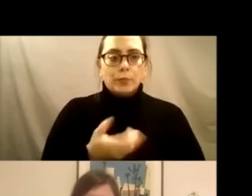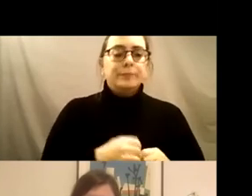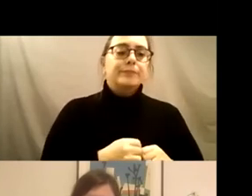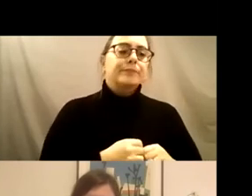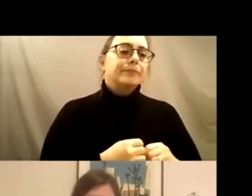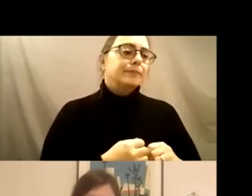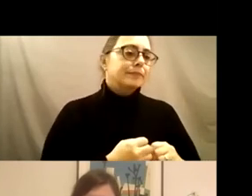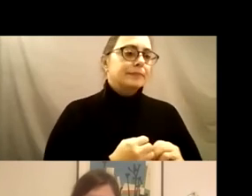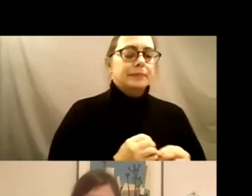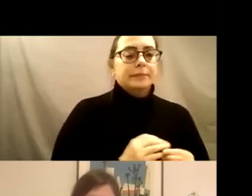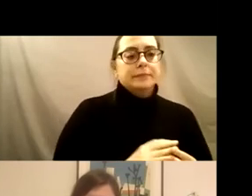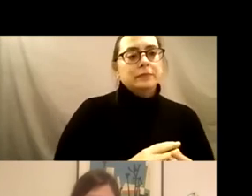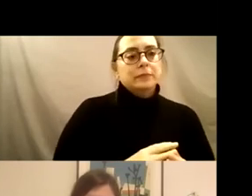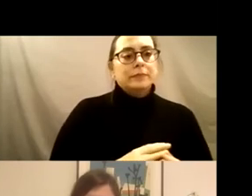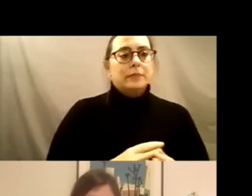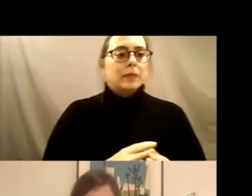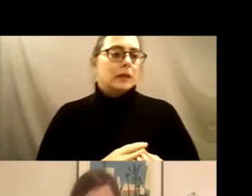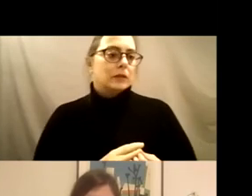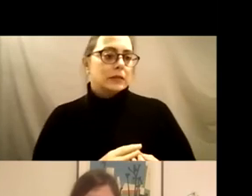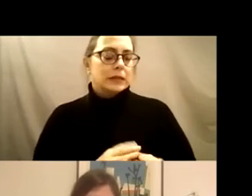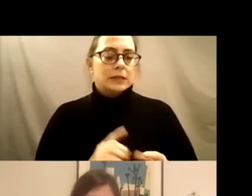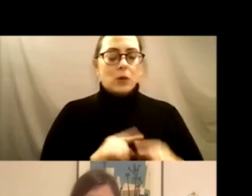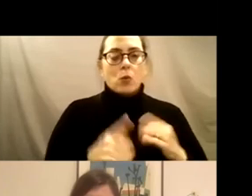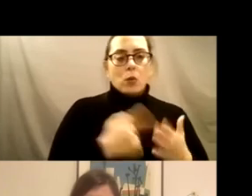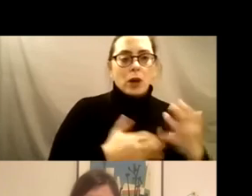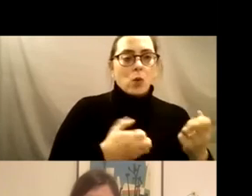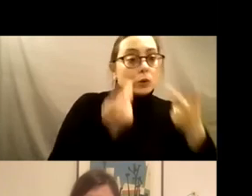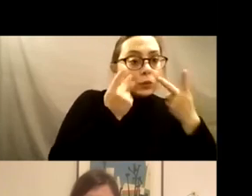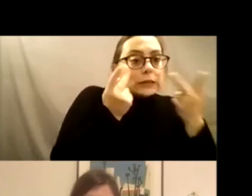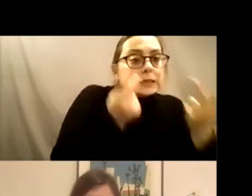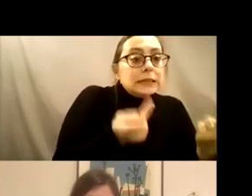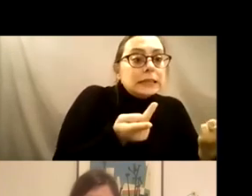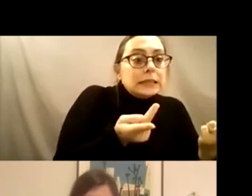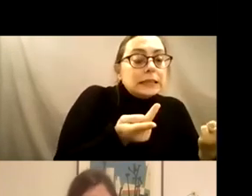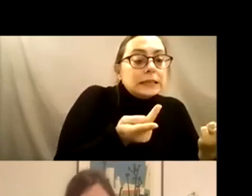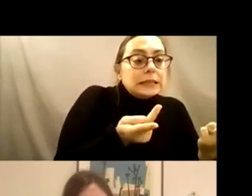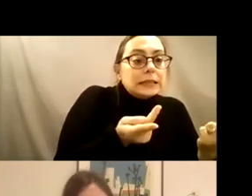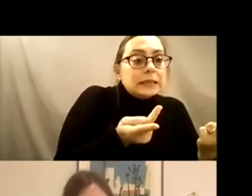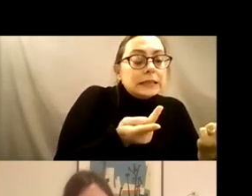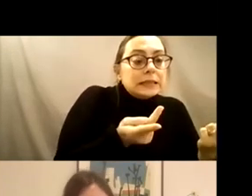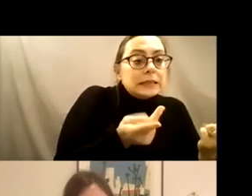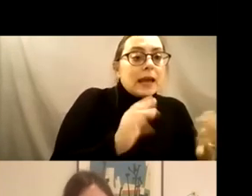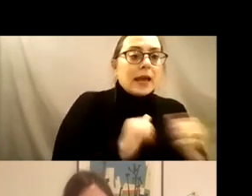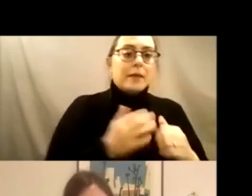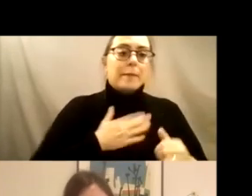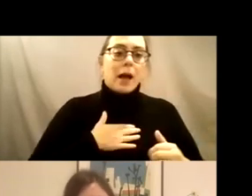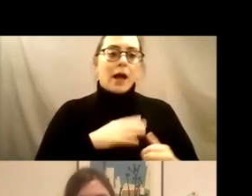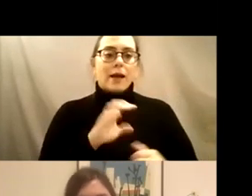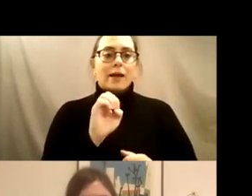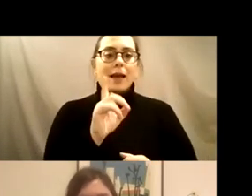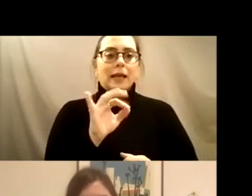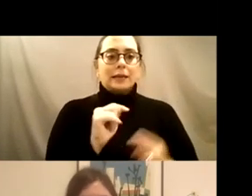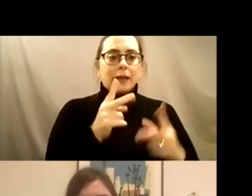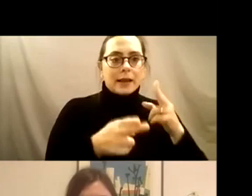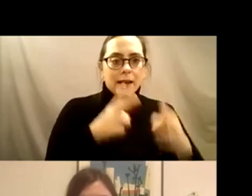exploring my interests in what I wanted to see and what my interest in editing was and like capacity for editing was,